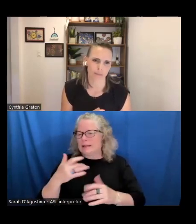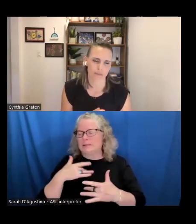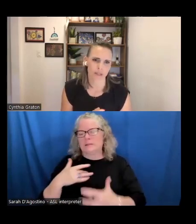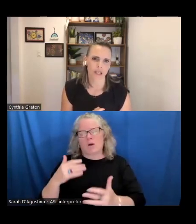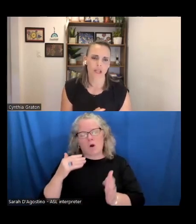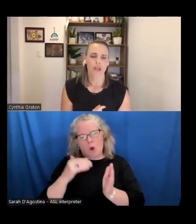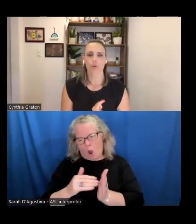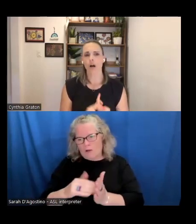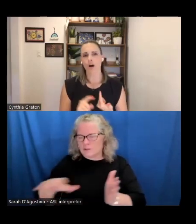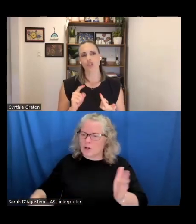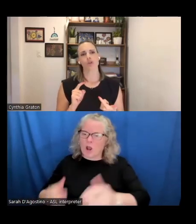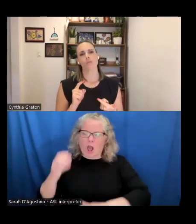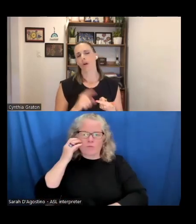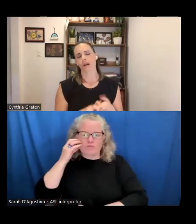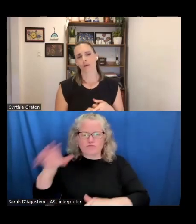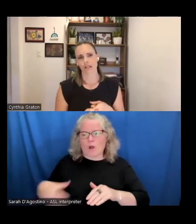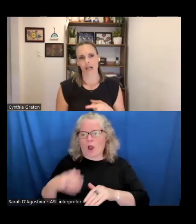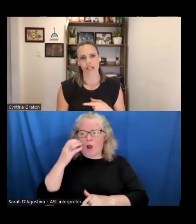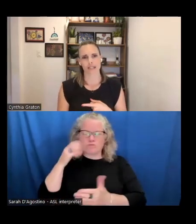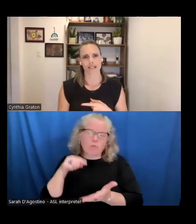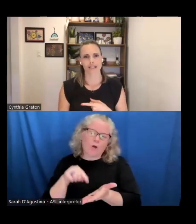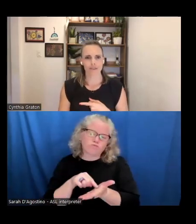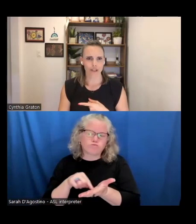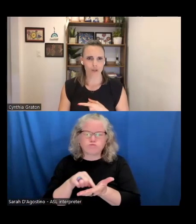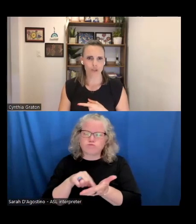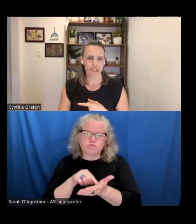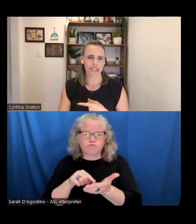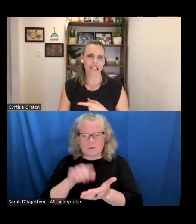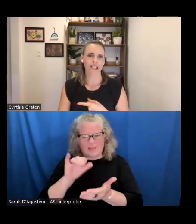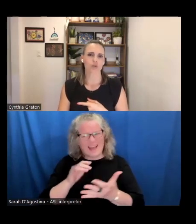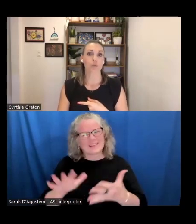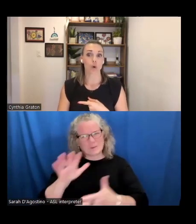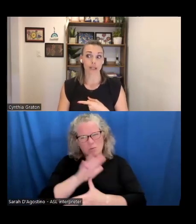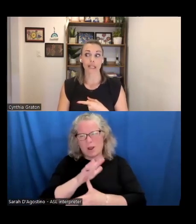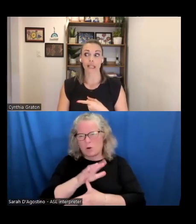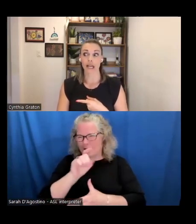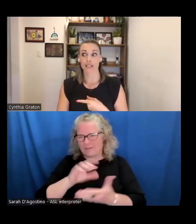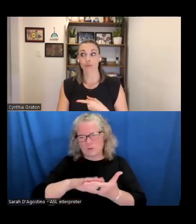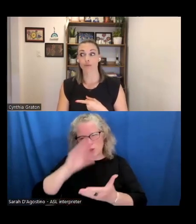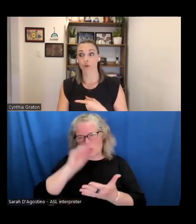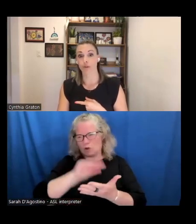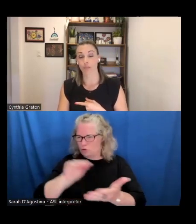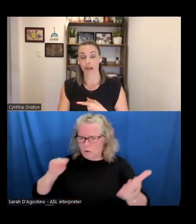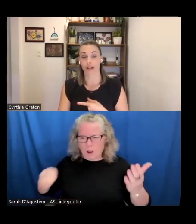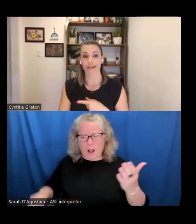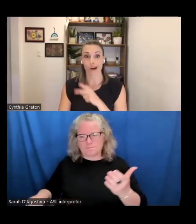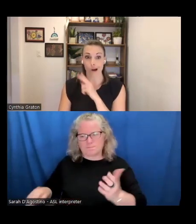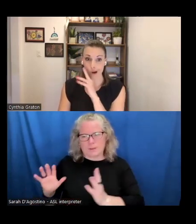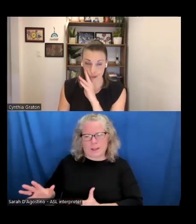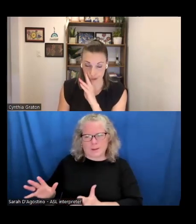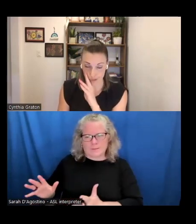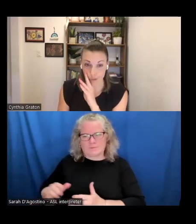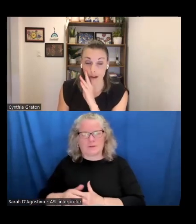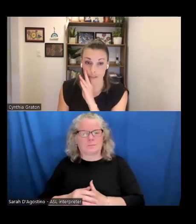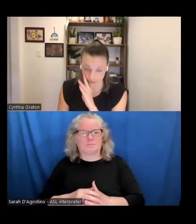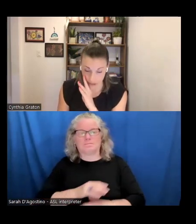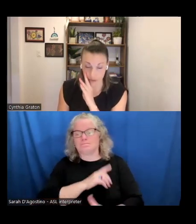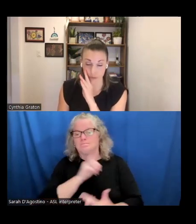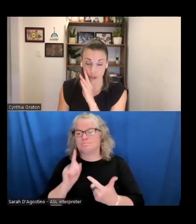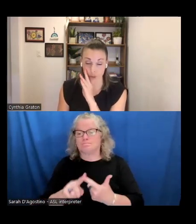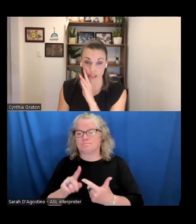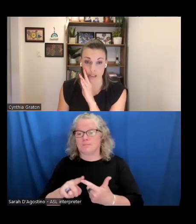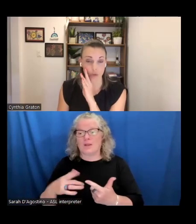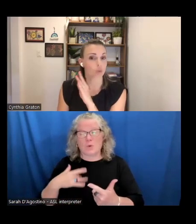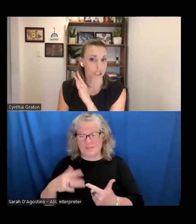priority. We also prioritize his difficulty getting to morning class before the bell, also